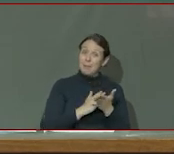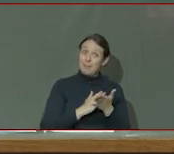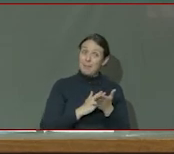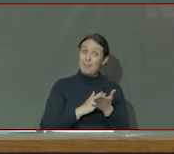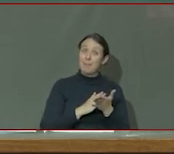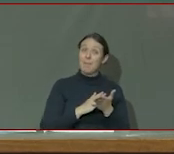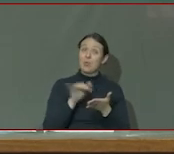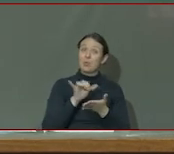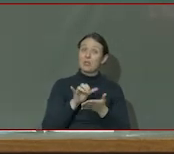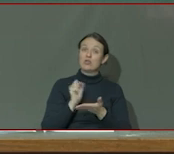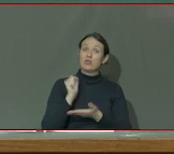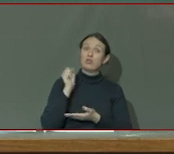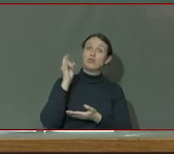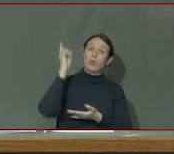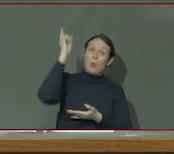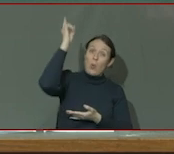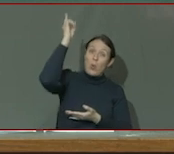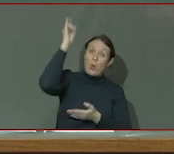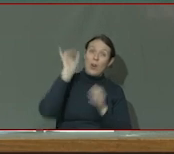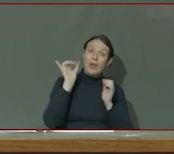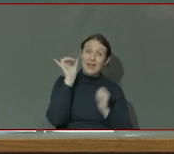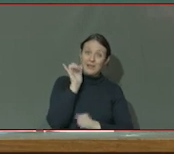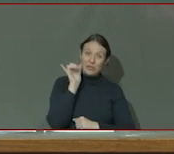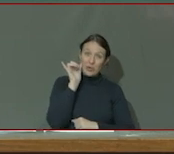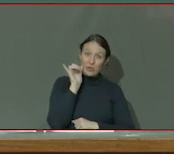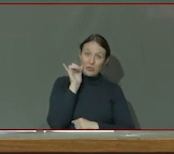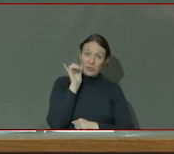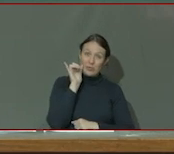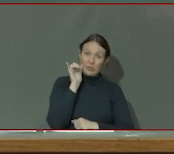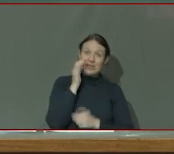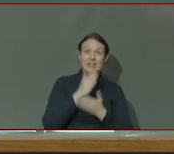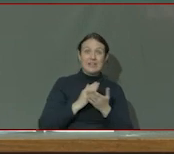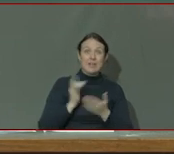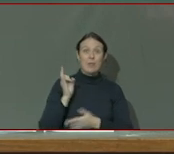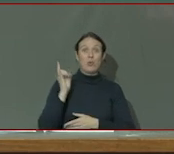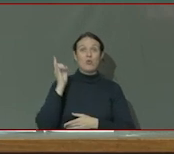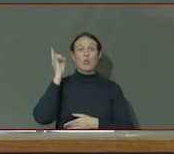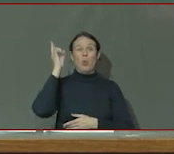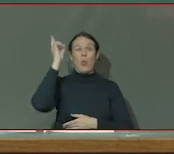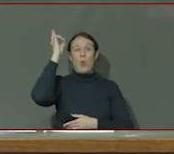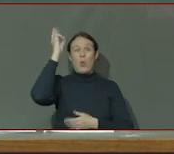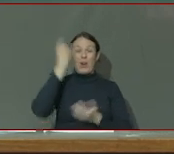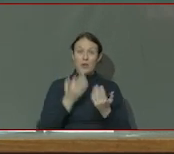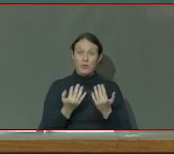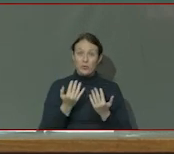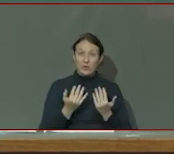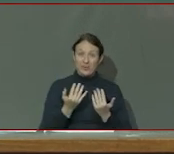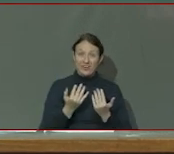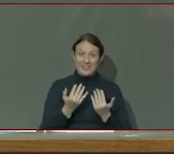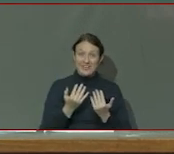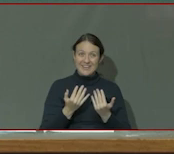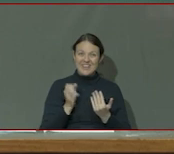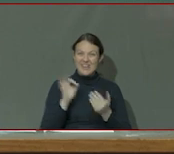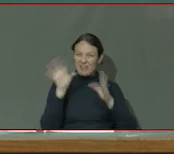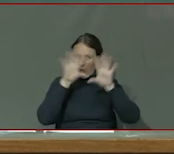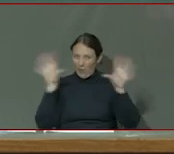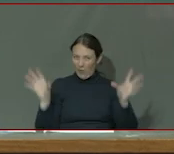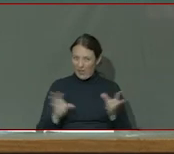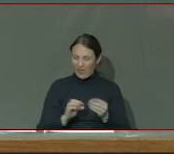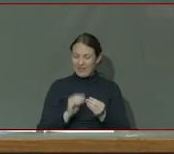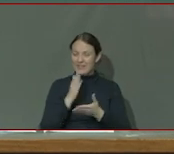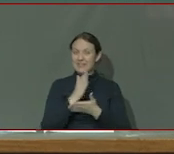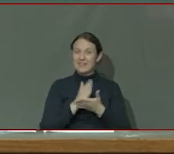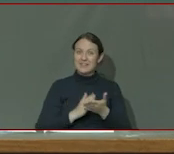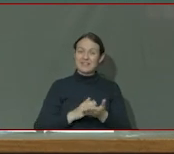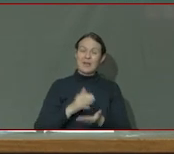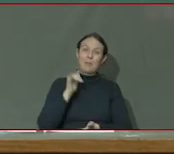definitely will be tall and yellow, isn't it? Some will be tall and green, if I fill in all the blocks. Some will